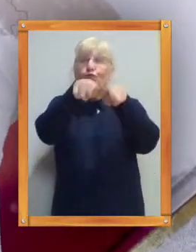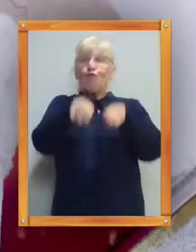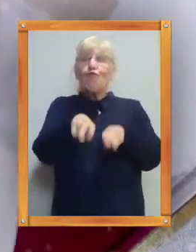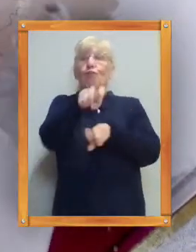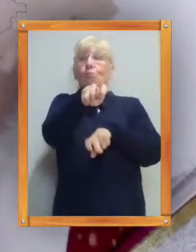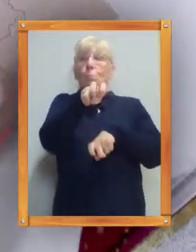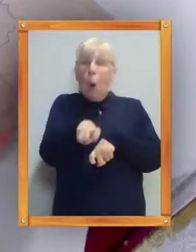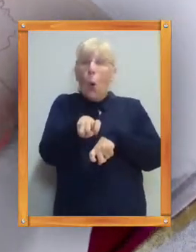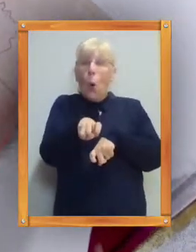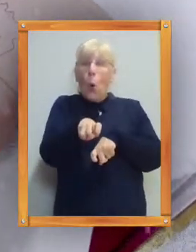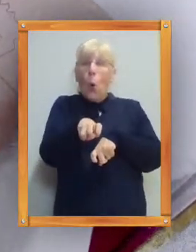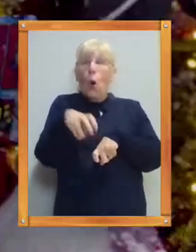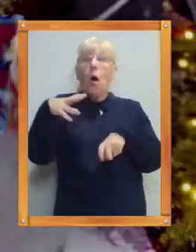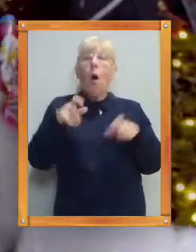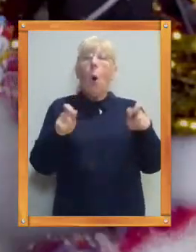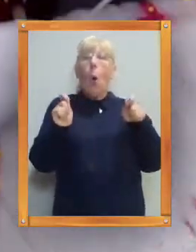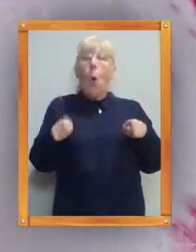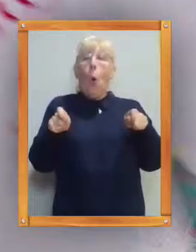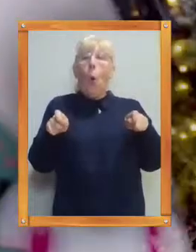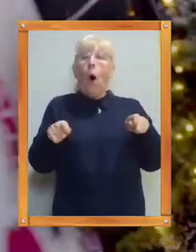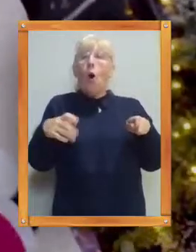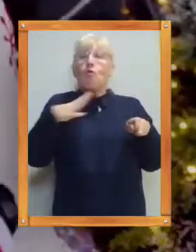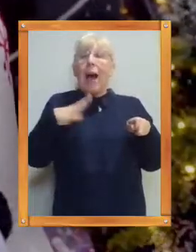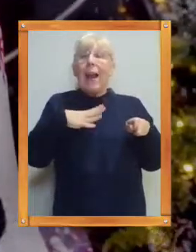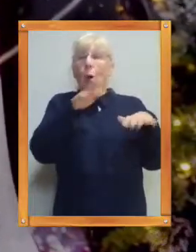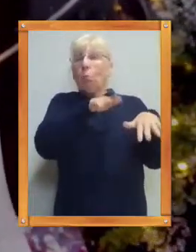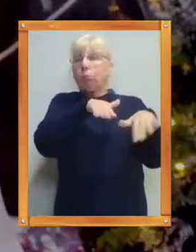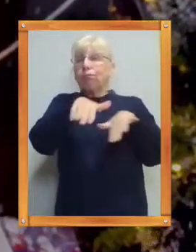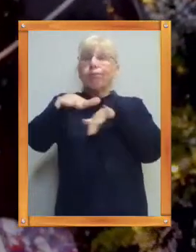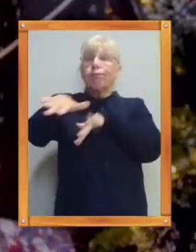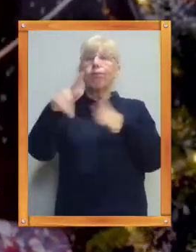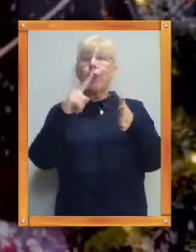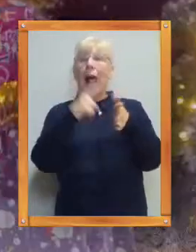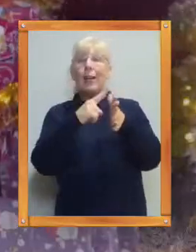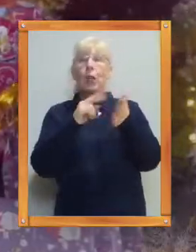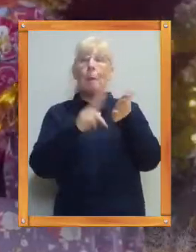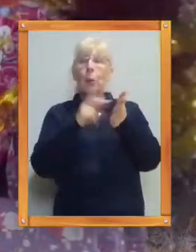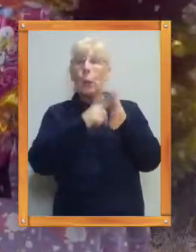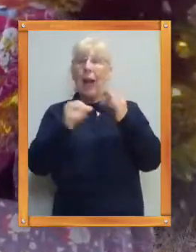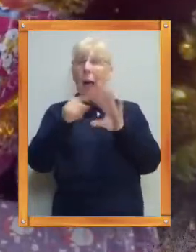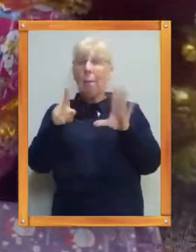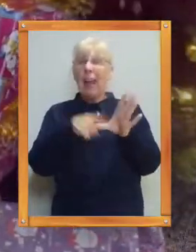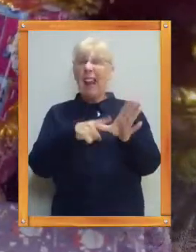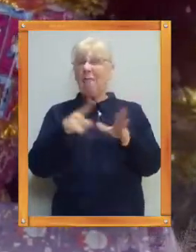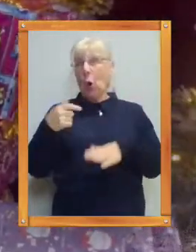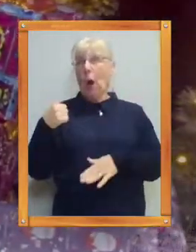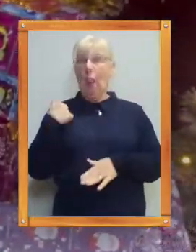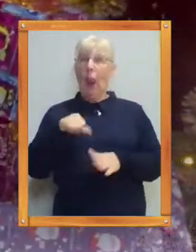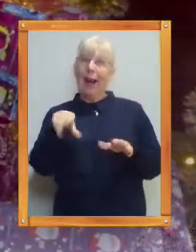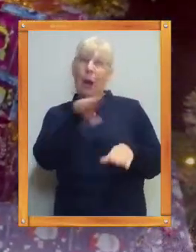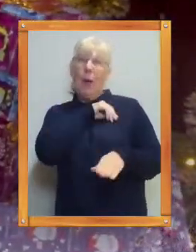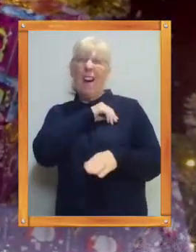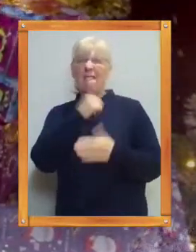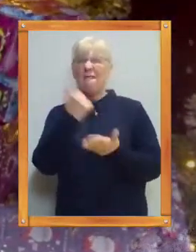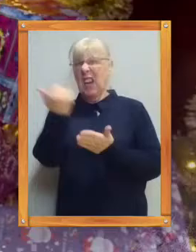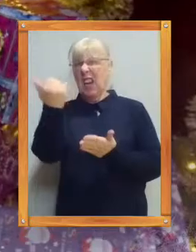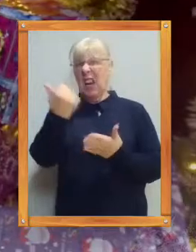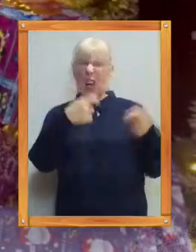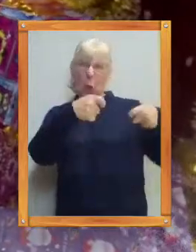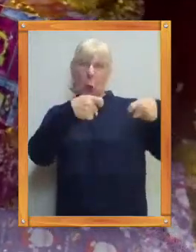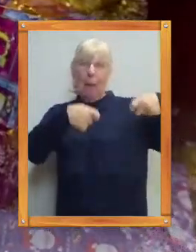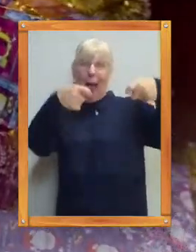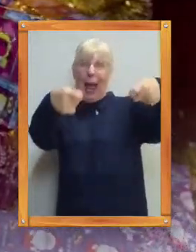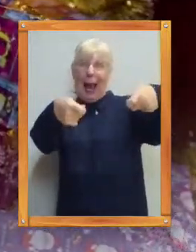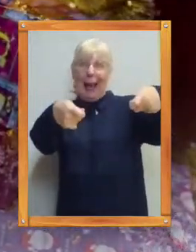to present the lucky winner with this fantastic goodie bag. I'm hoping my reindeers and I will be with you in just